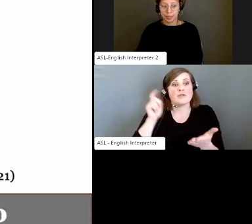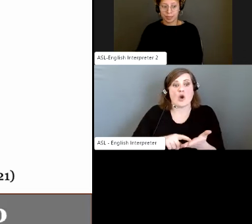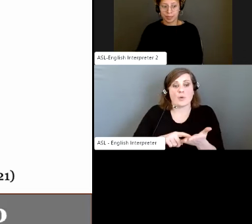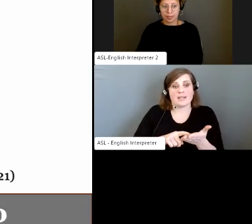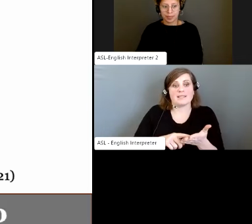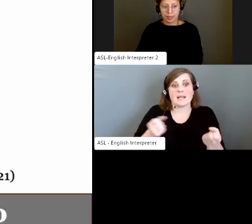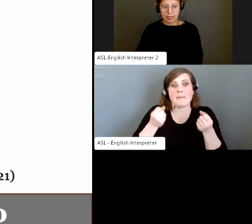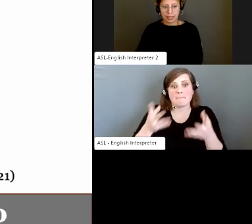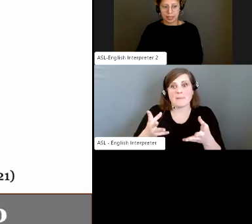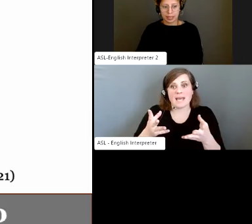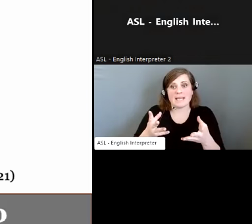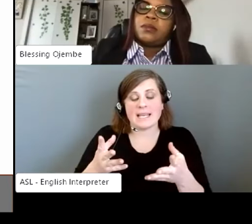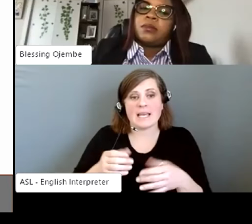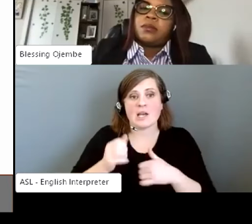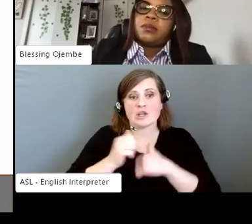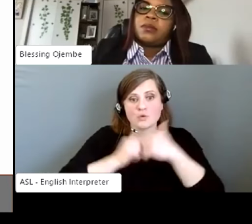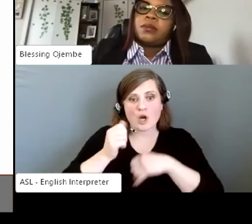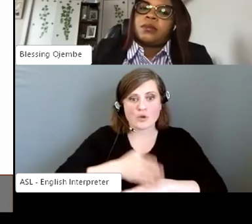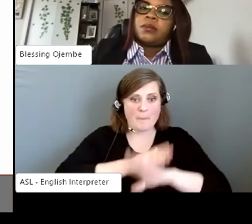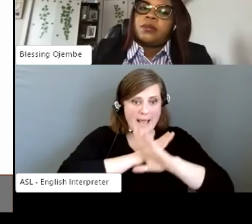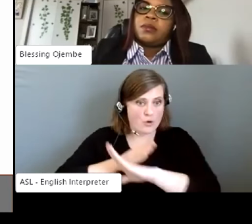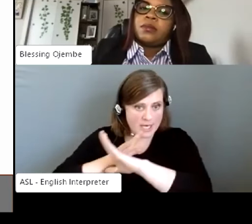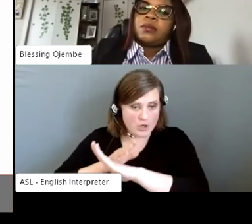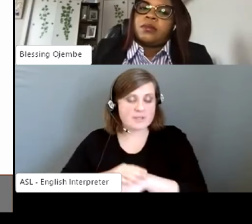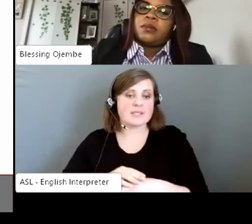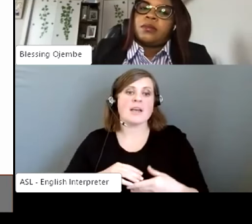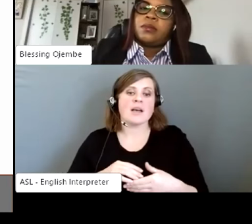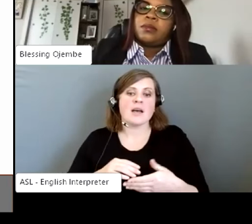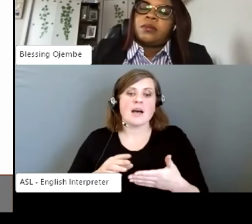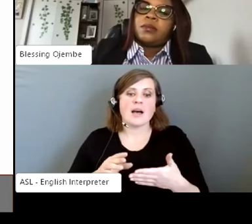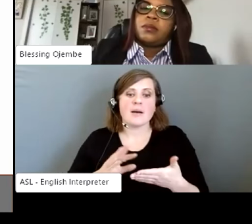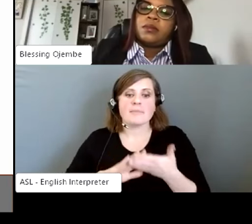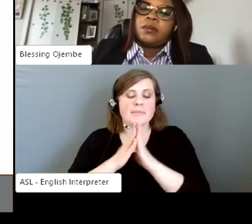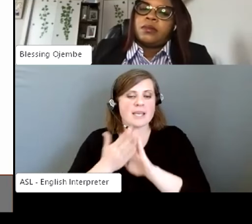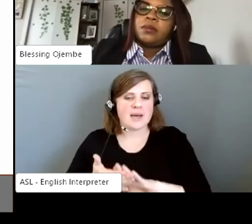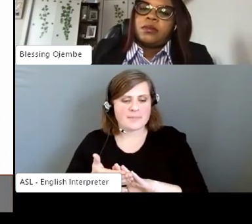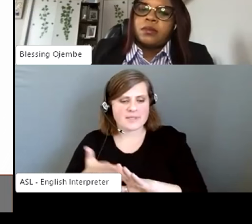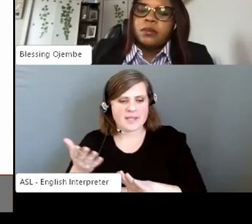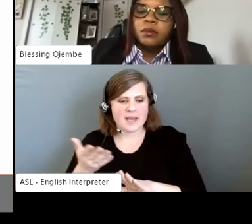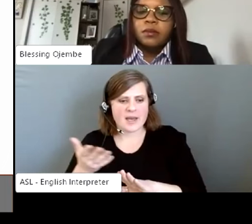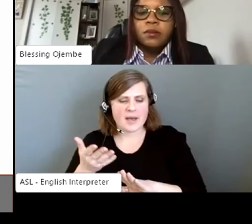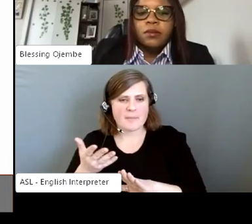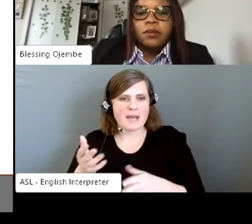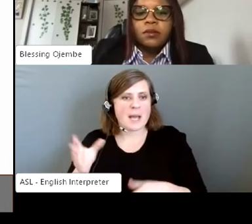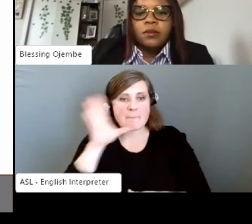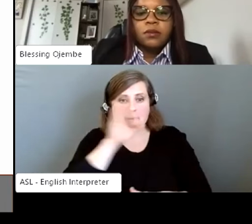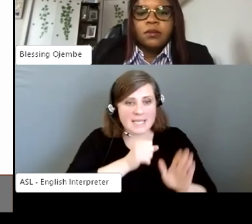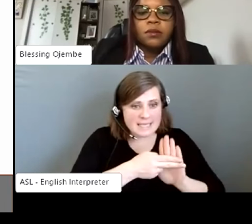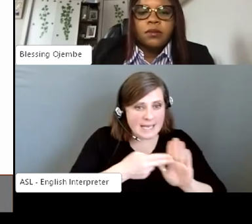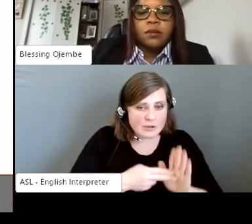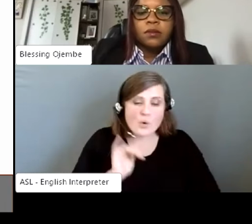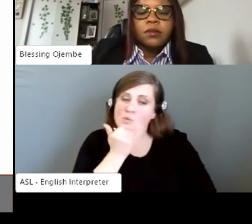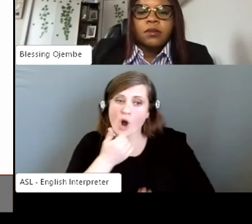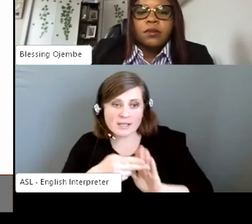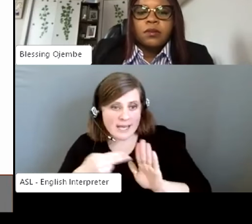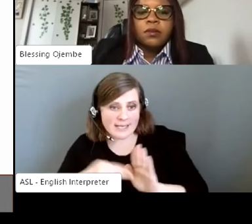of structural barriers to it that actually leads to the late diagnosis of dementia. And some